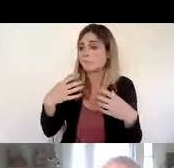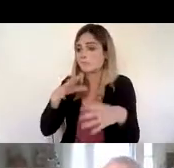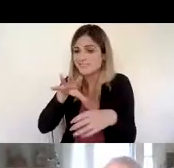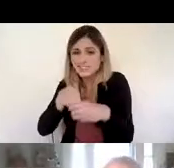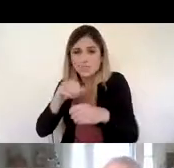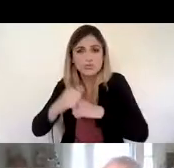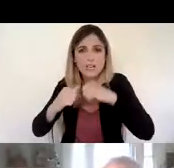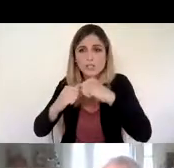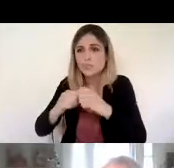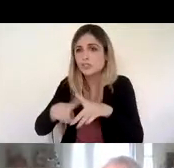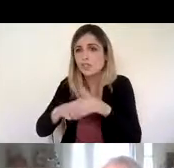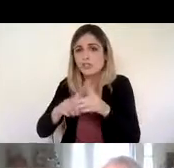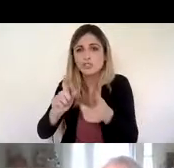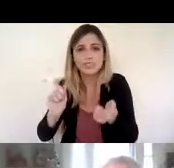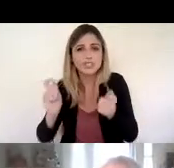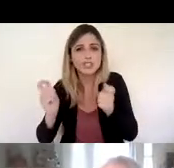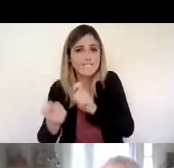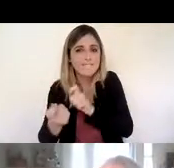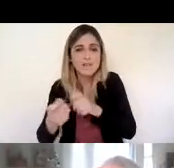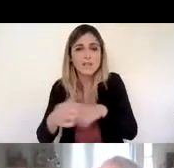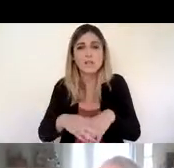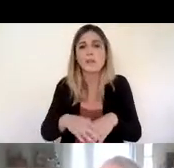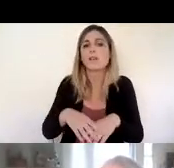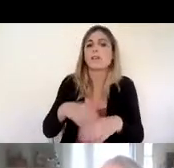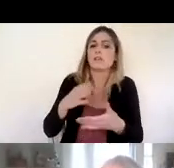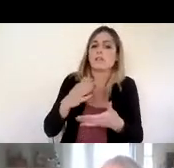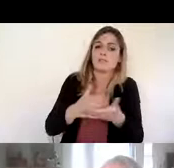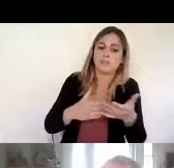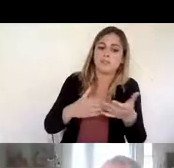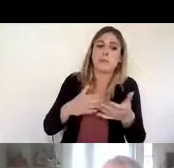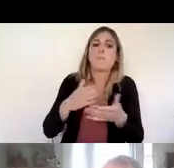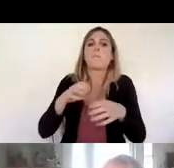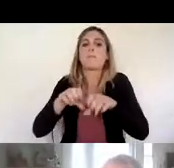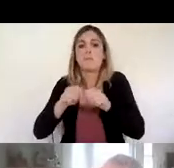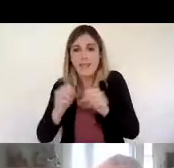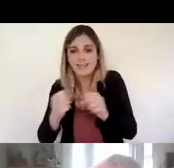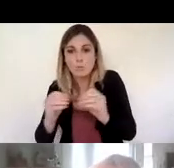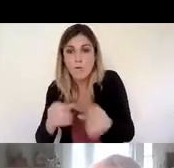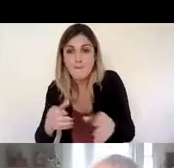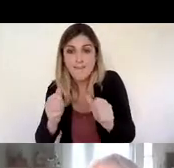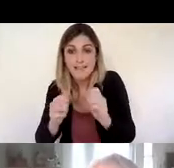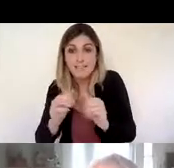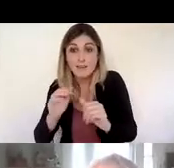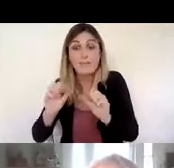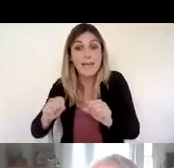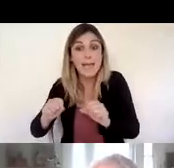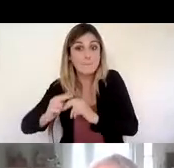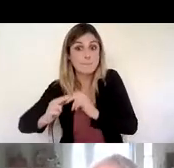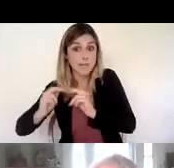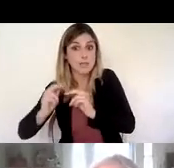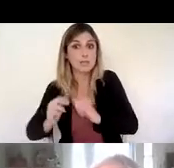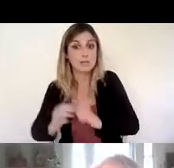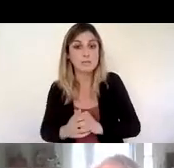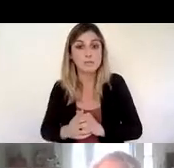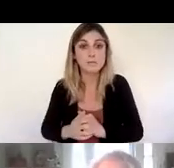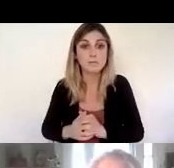we start losing bone matter, breaking bone down a little bit faster than we can build it up. In particular, this